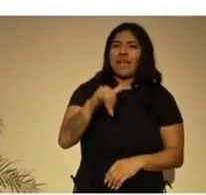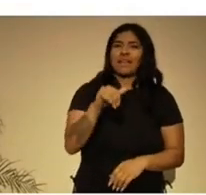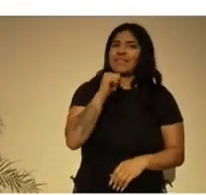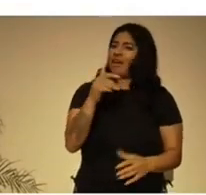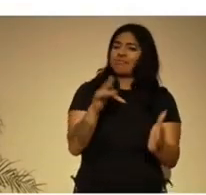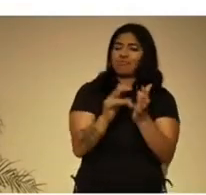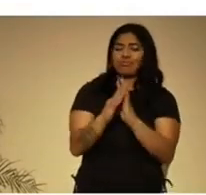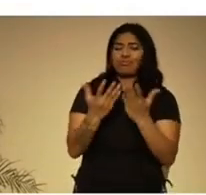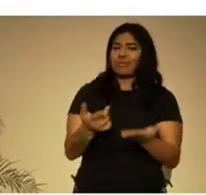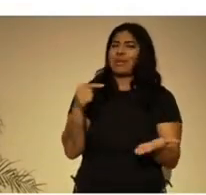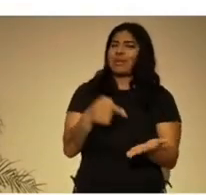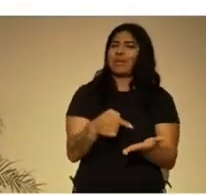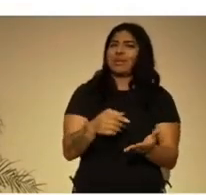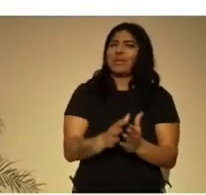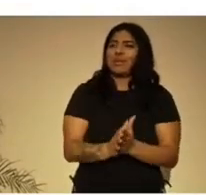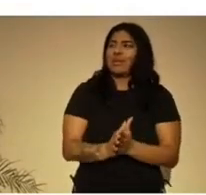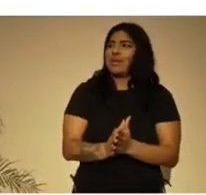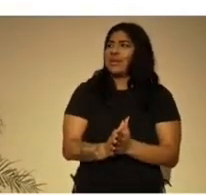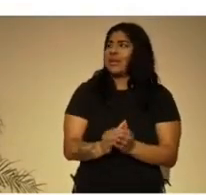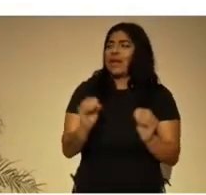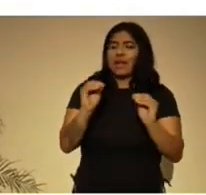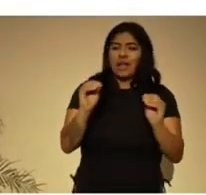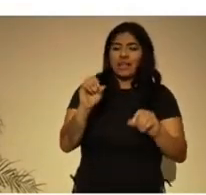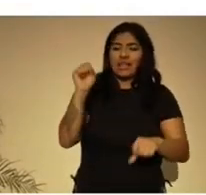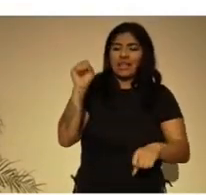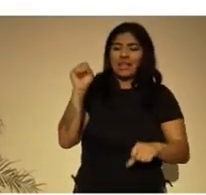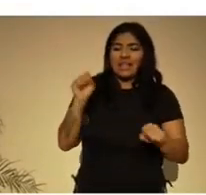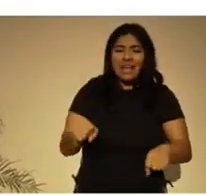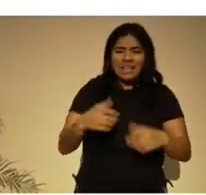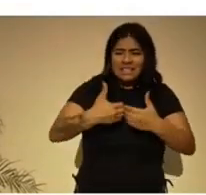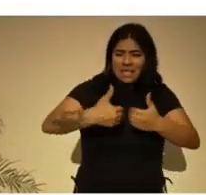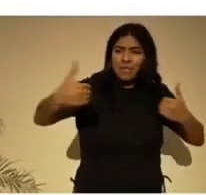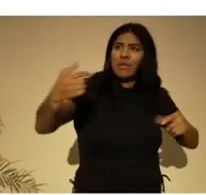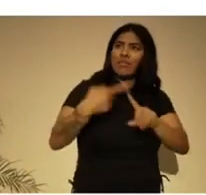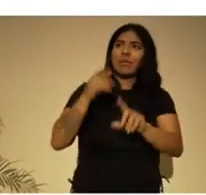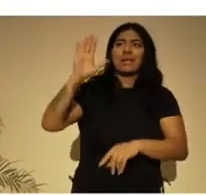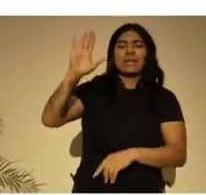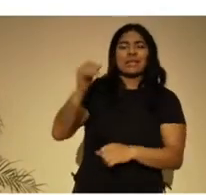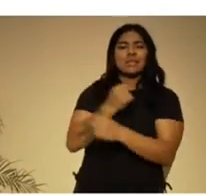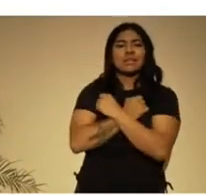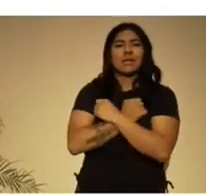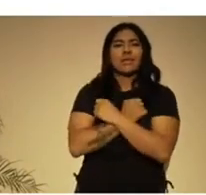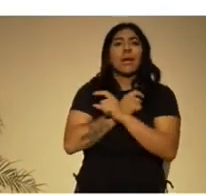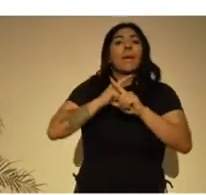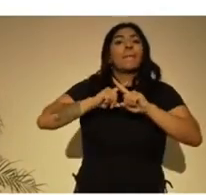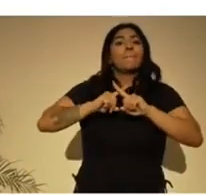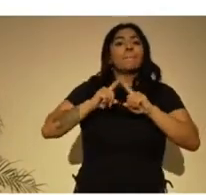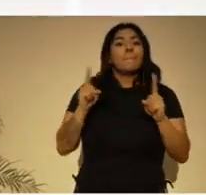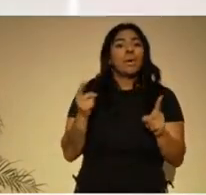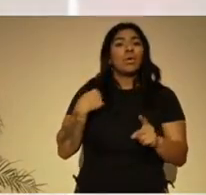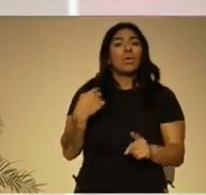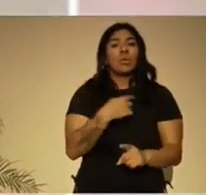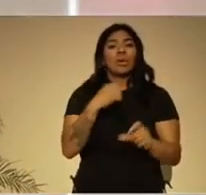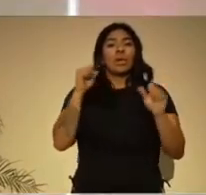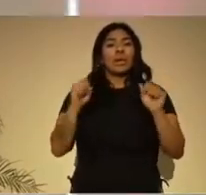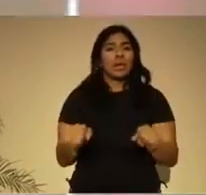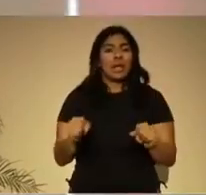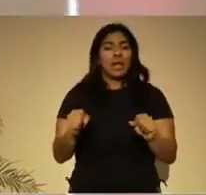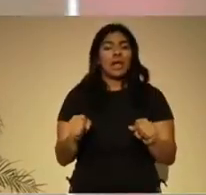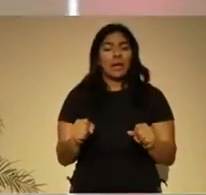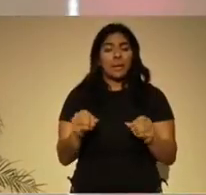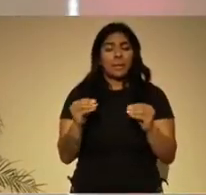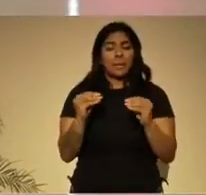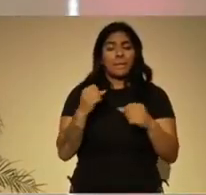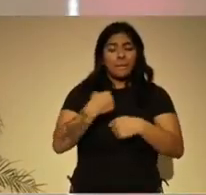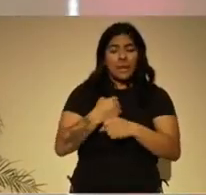anti-biblical. It says that nothing would be able to separate you from your love. But let me tell you this, that we can make him more or less pleased